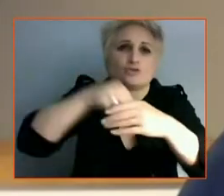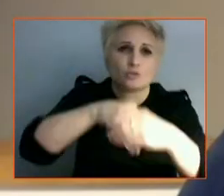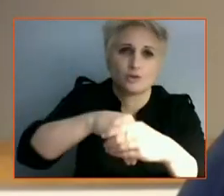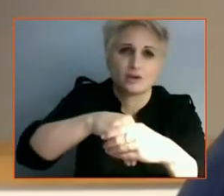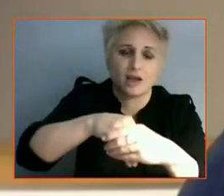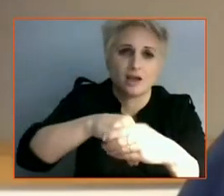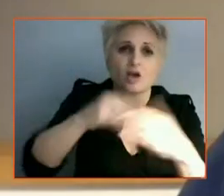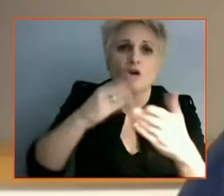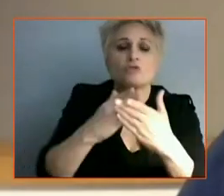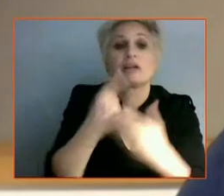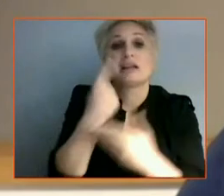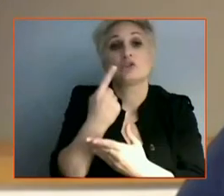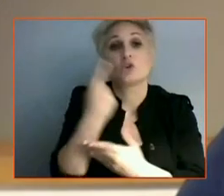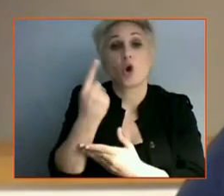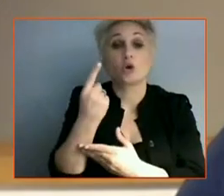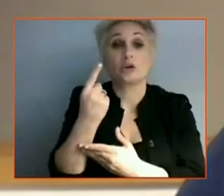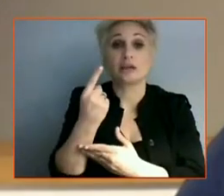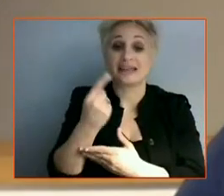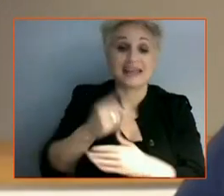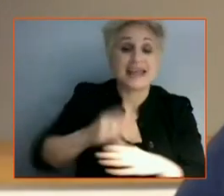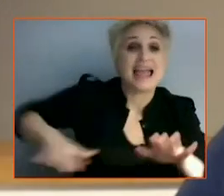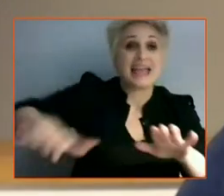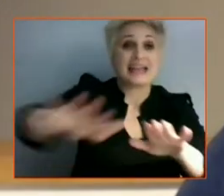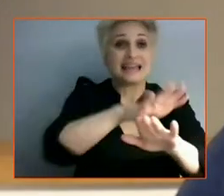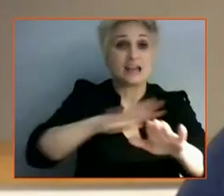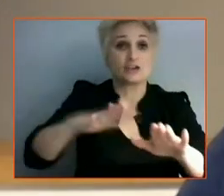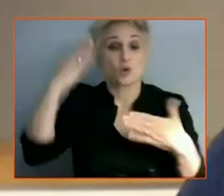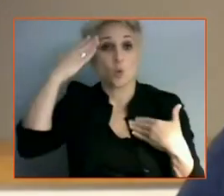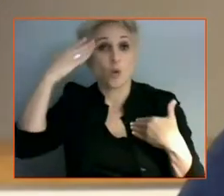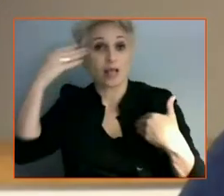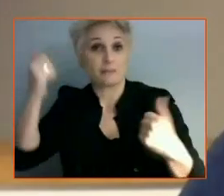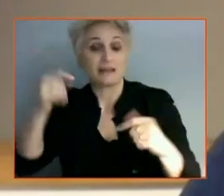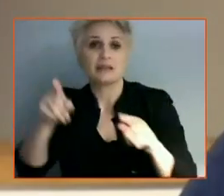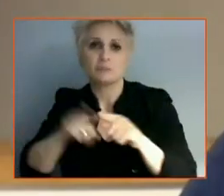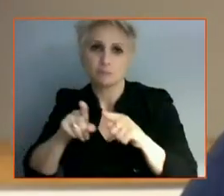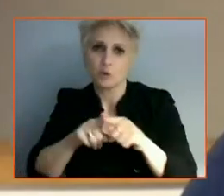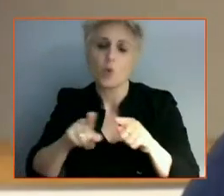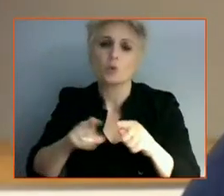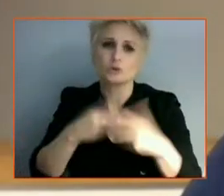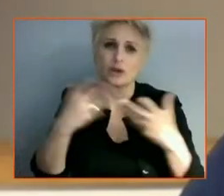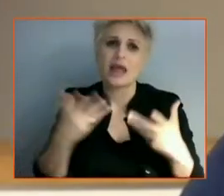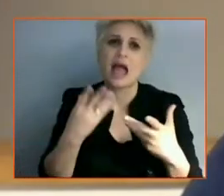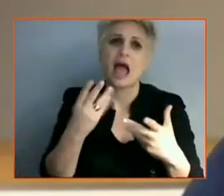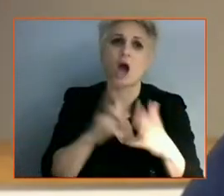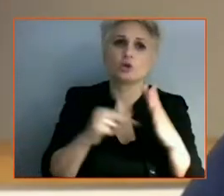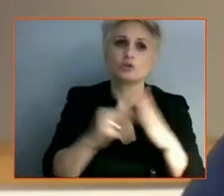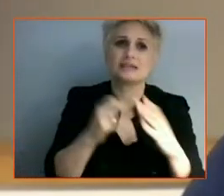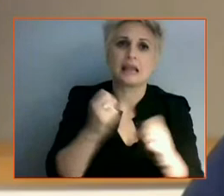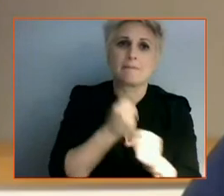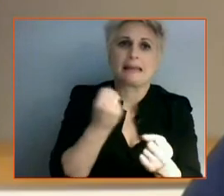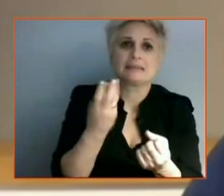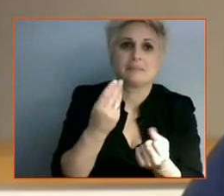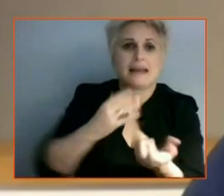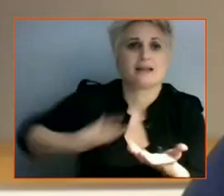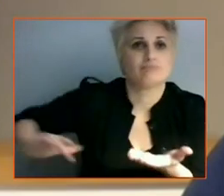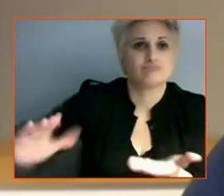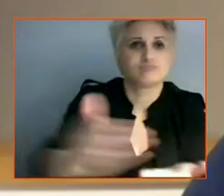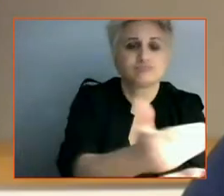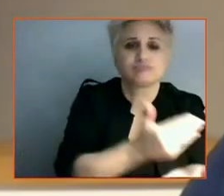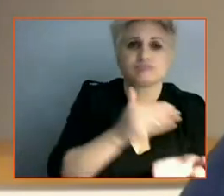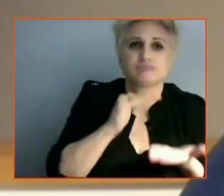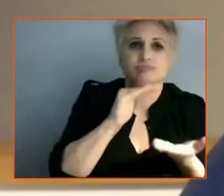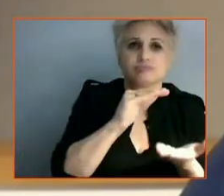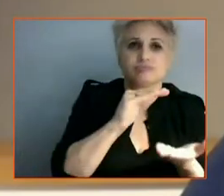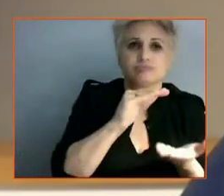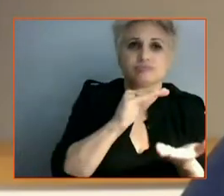not just national well-being, but also national GDP. And, you know, so sometimes you have to kind of talk that language to get